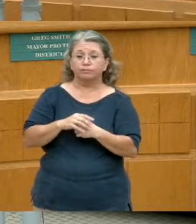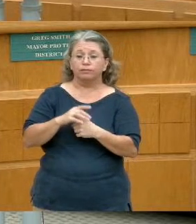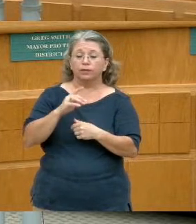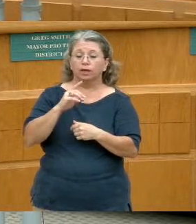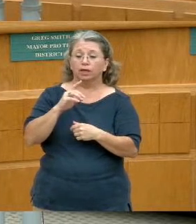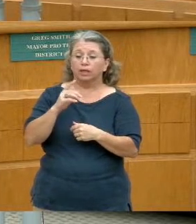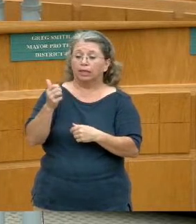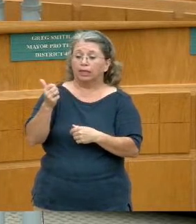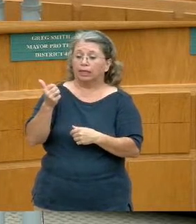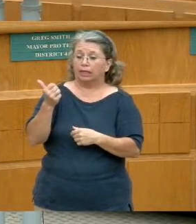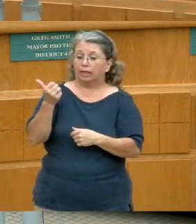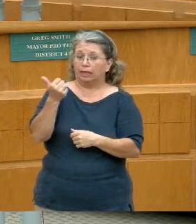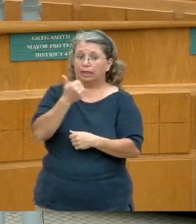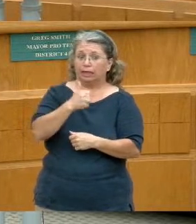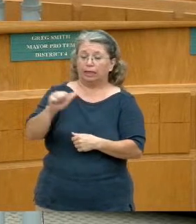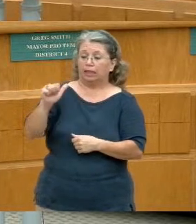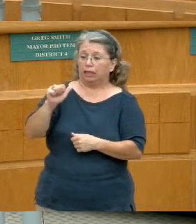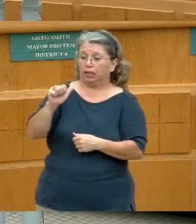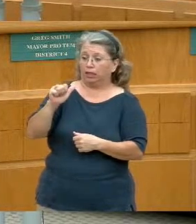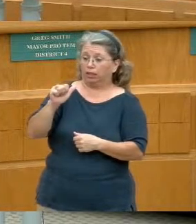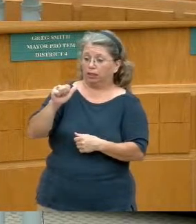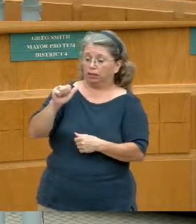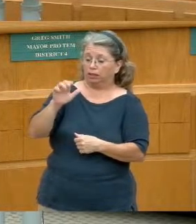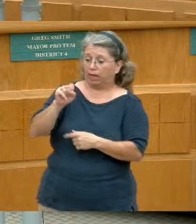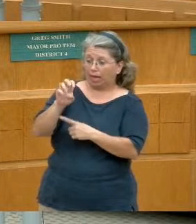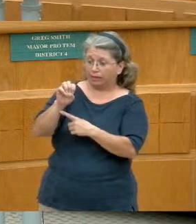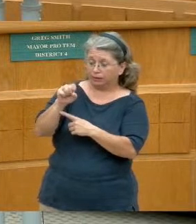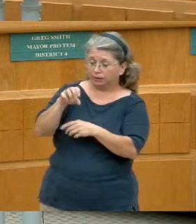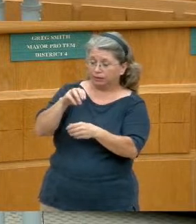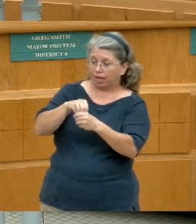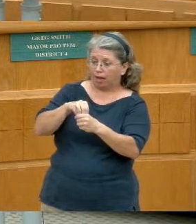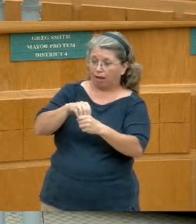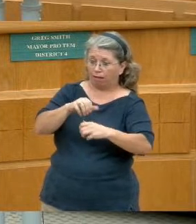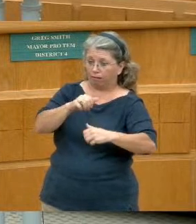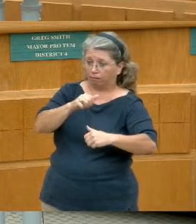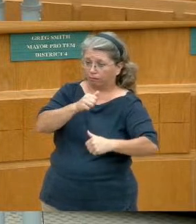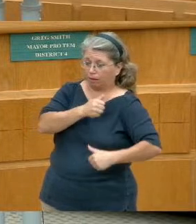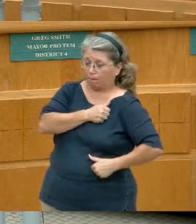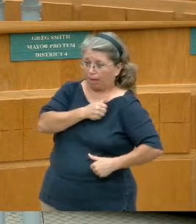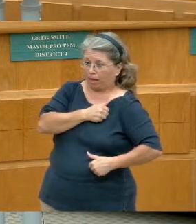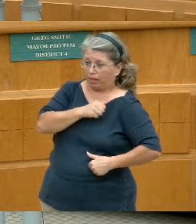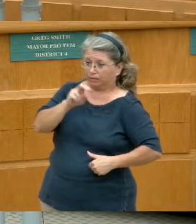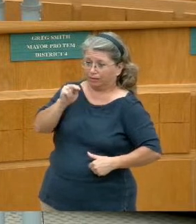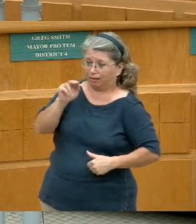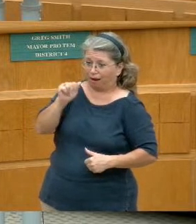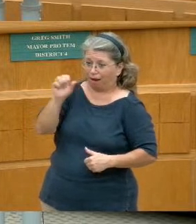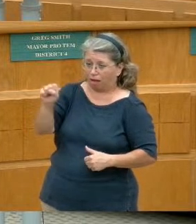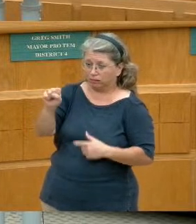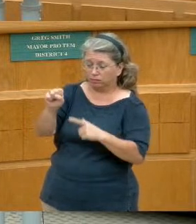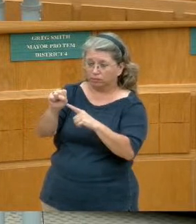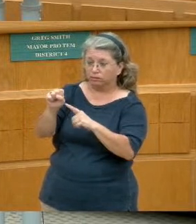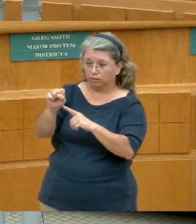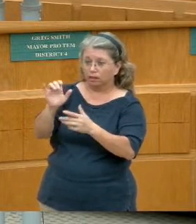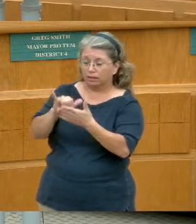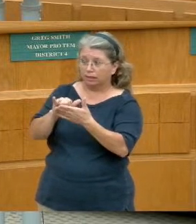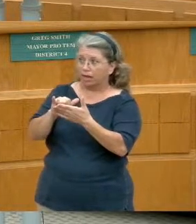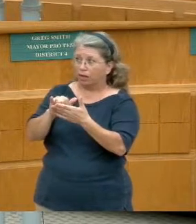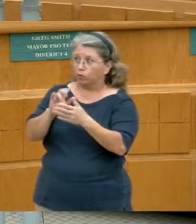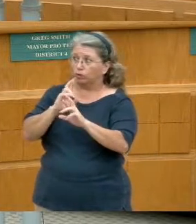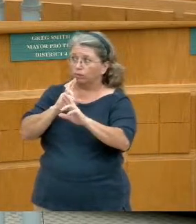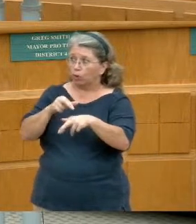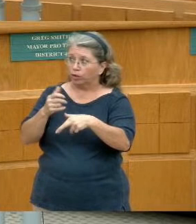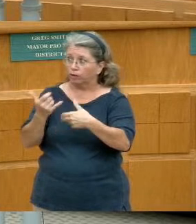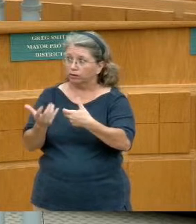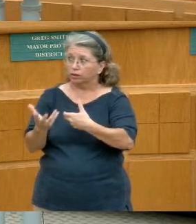from the Naval Air Station and other military facilities being reported locally?